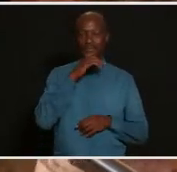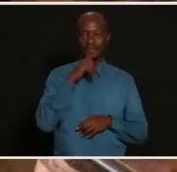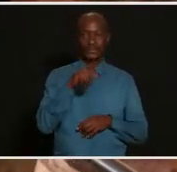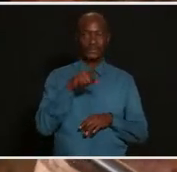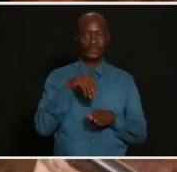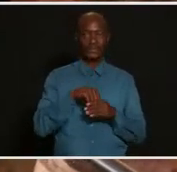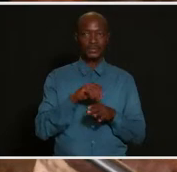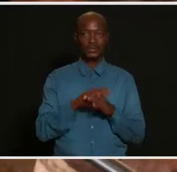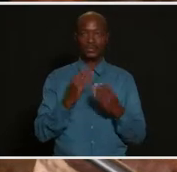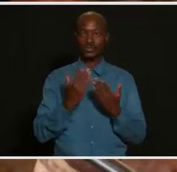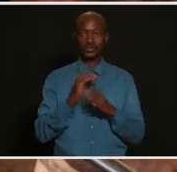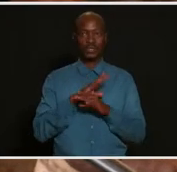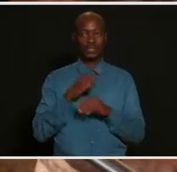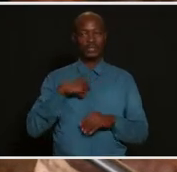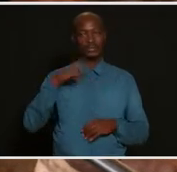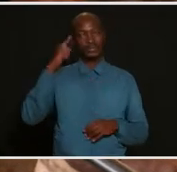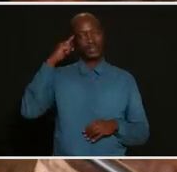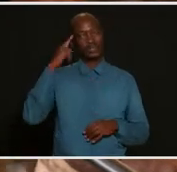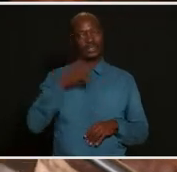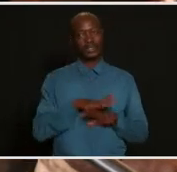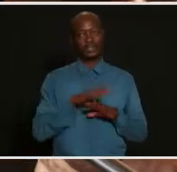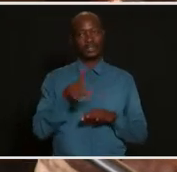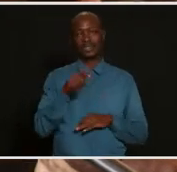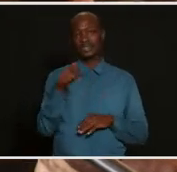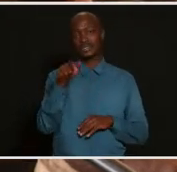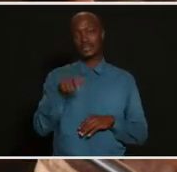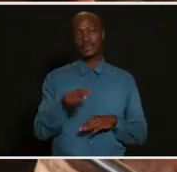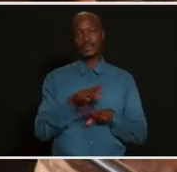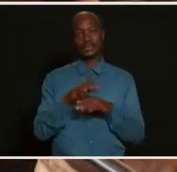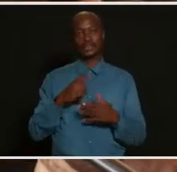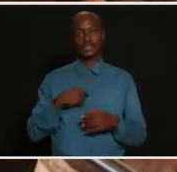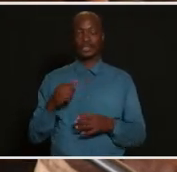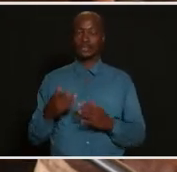and um